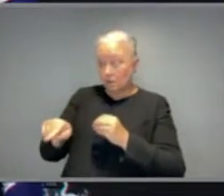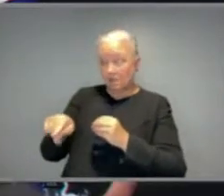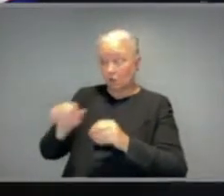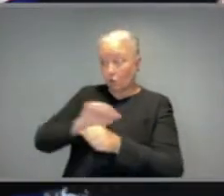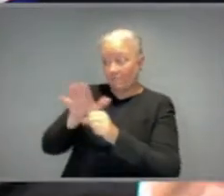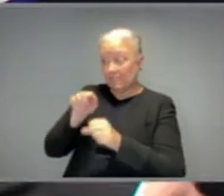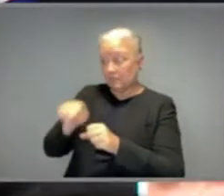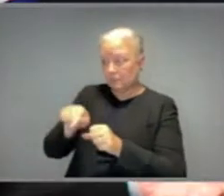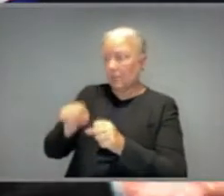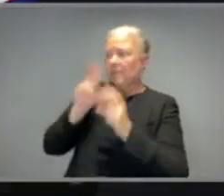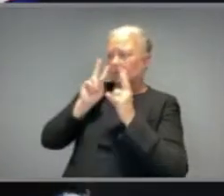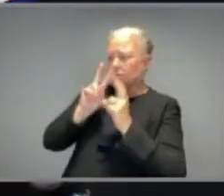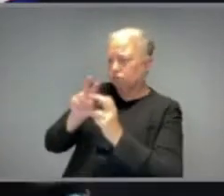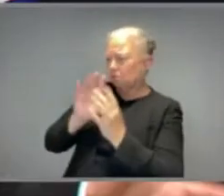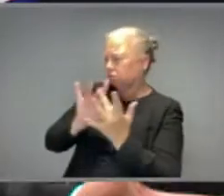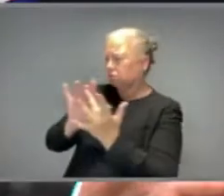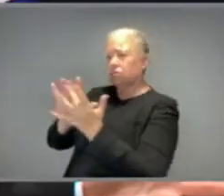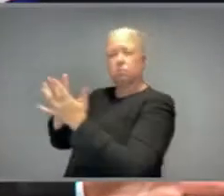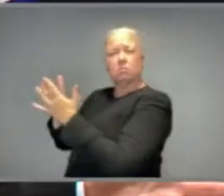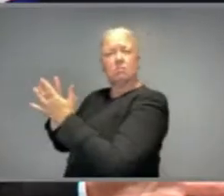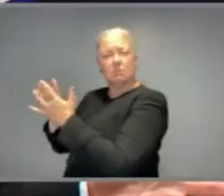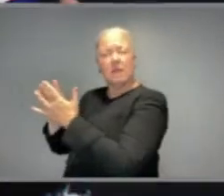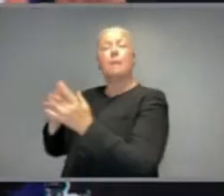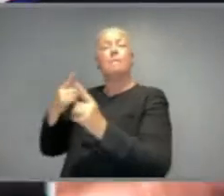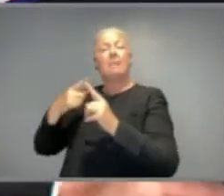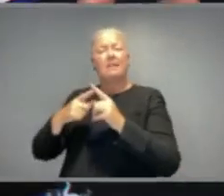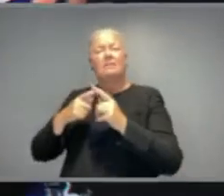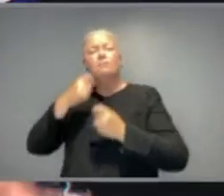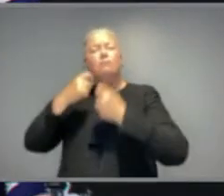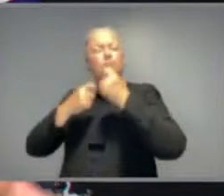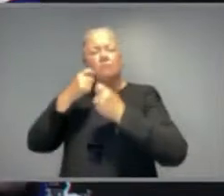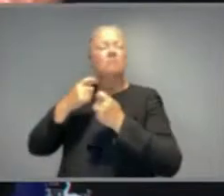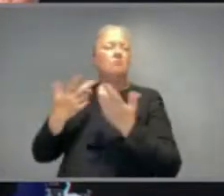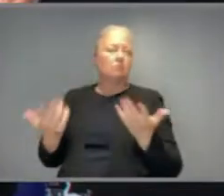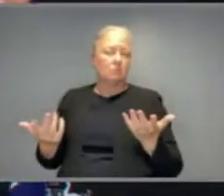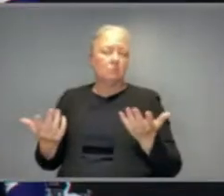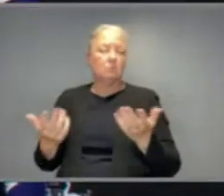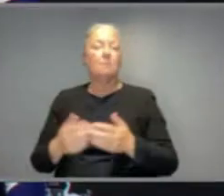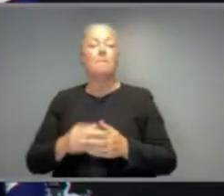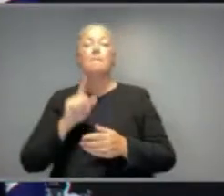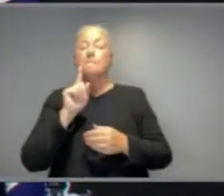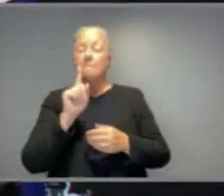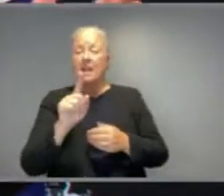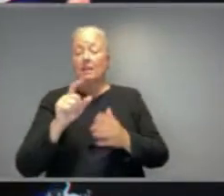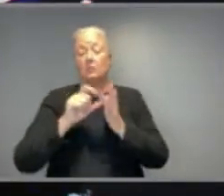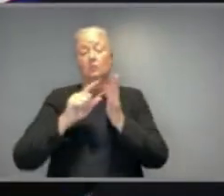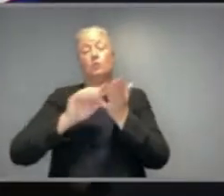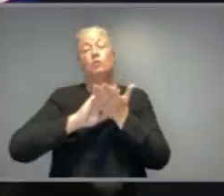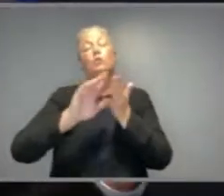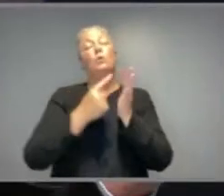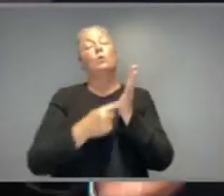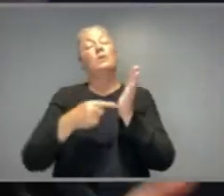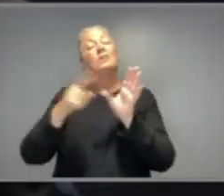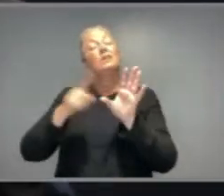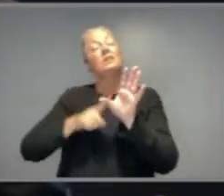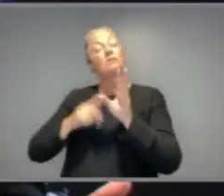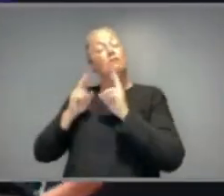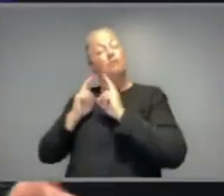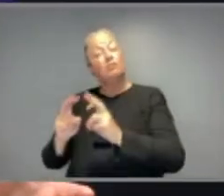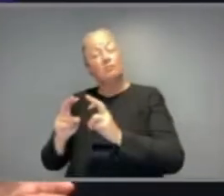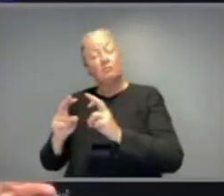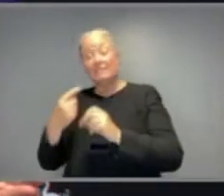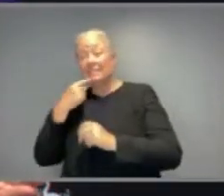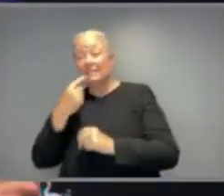But what you've seen from the Doherty's work is that when you hit 70% and 80%, and when you see from Treasury's